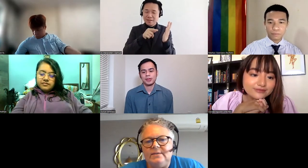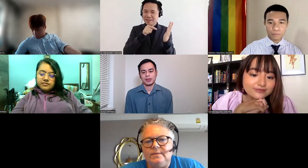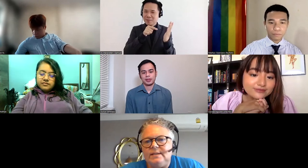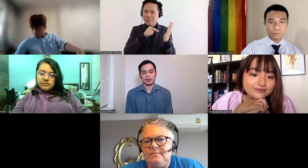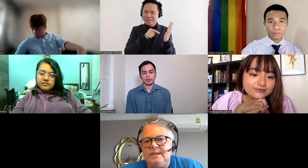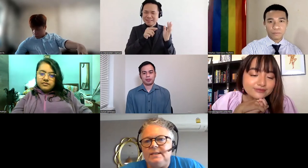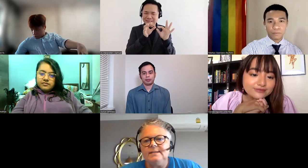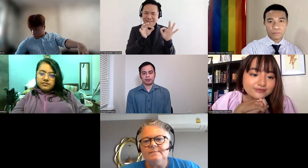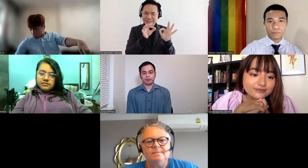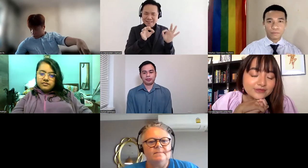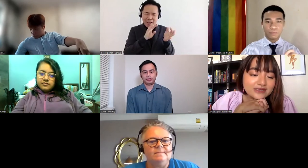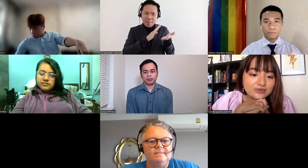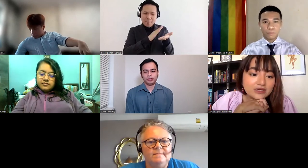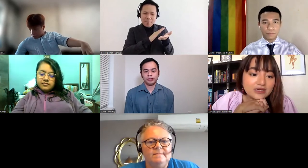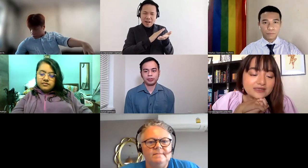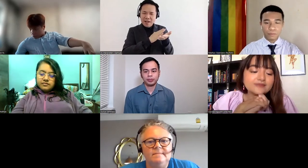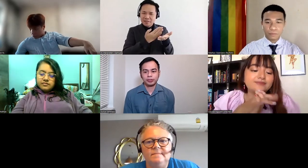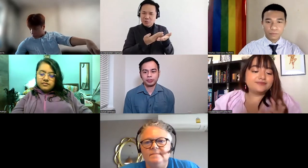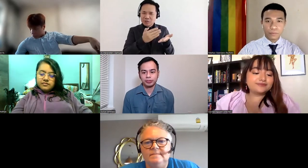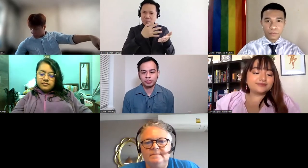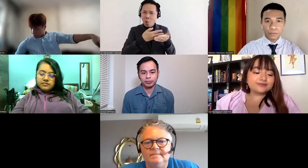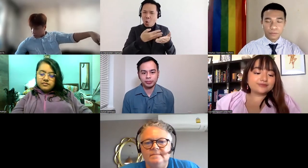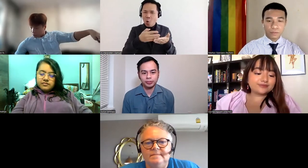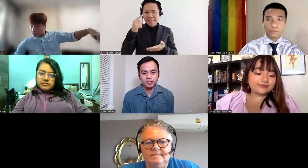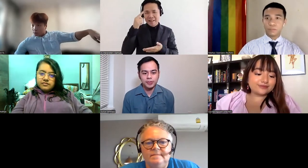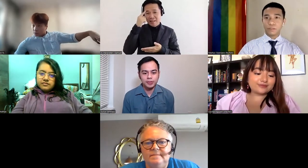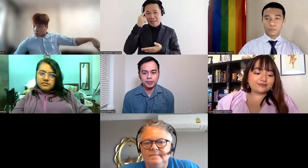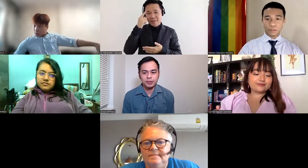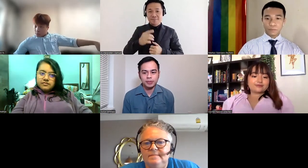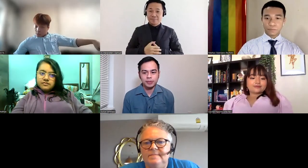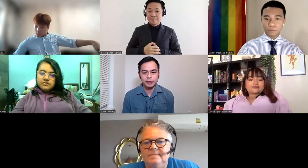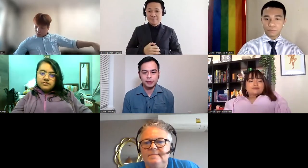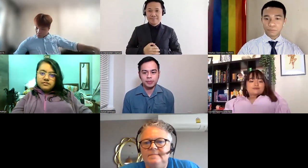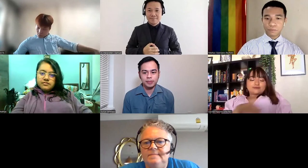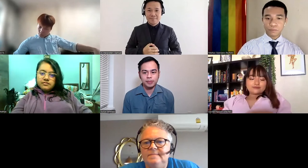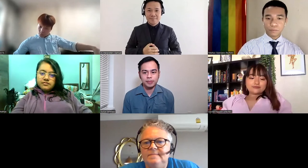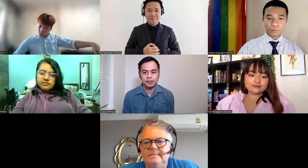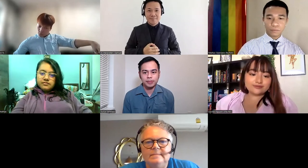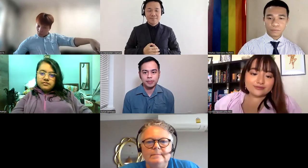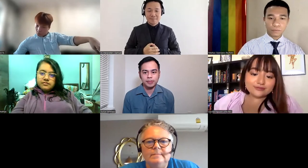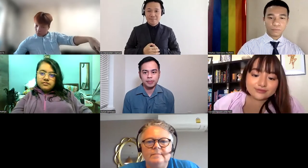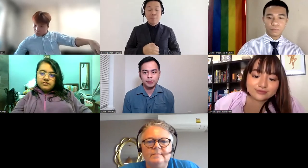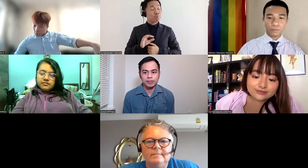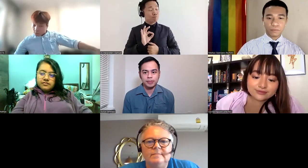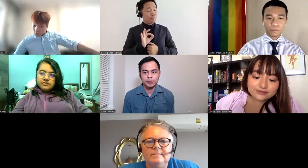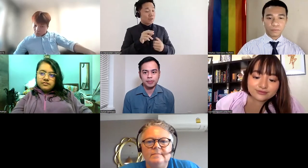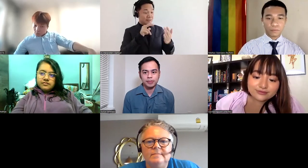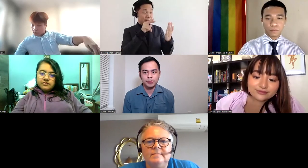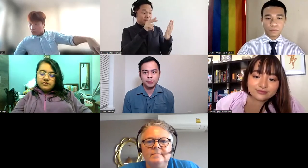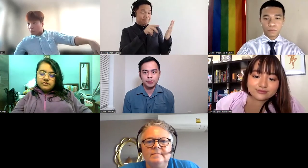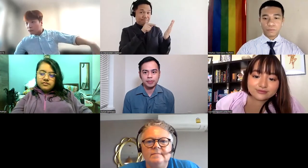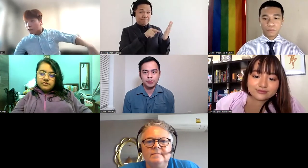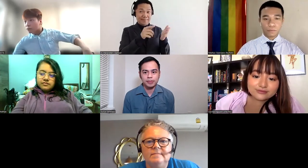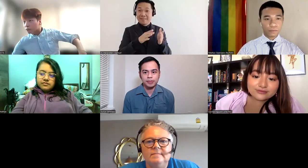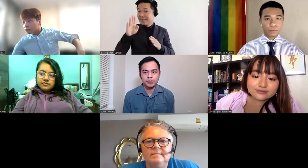translate the question, please. Yes, please. Certainly. So the question is,